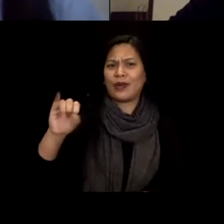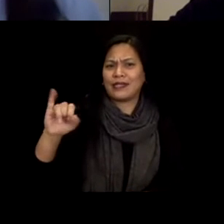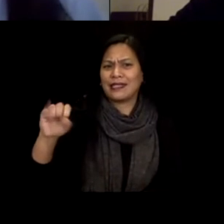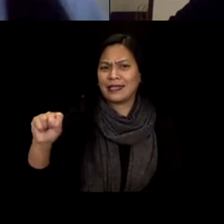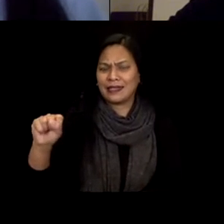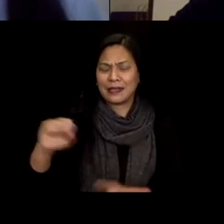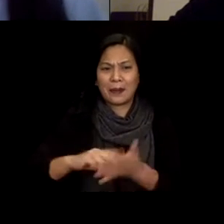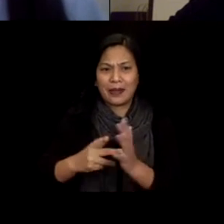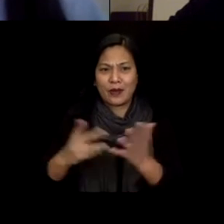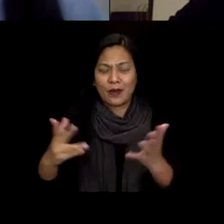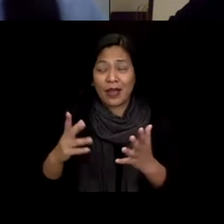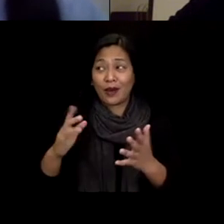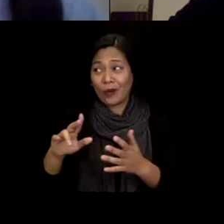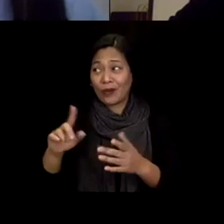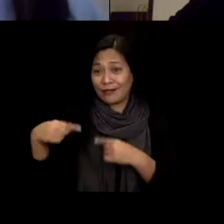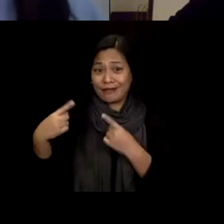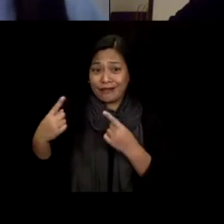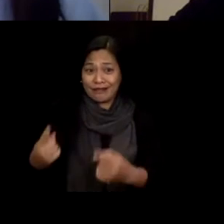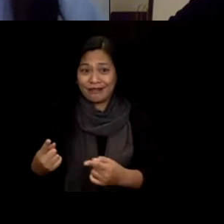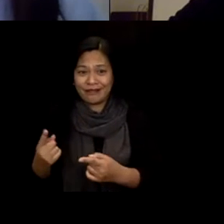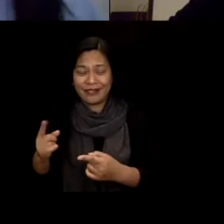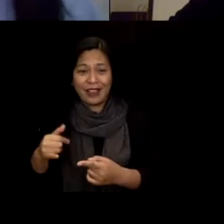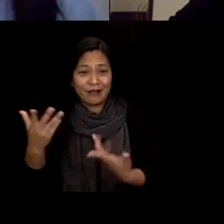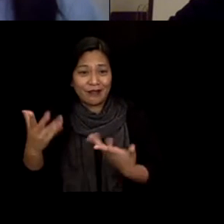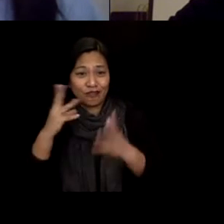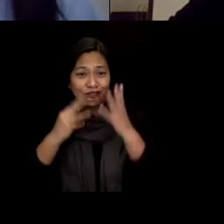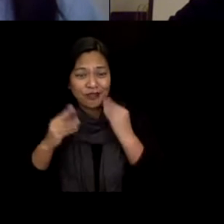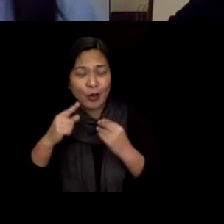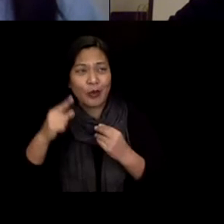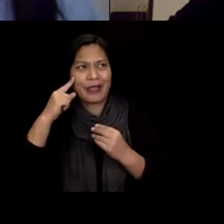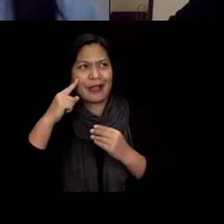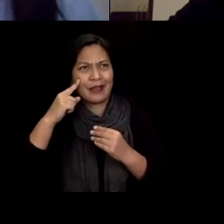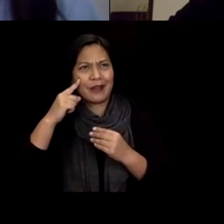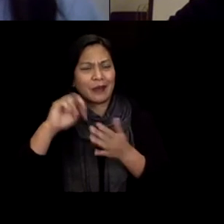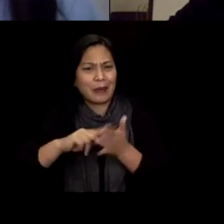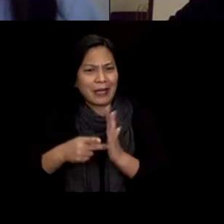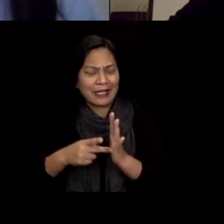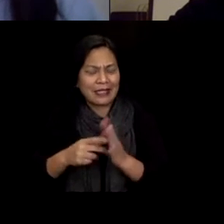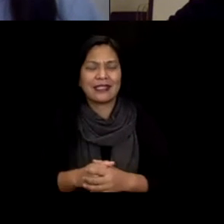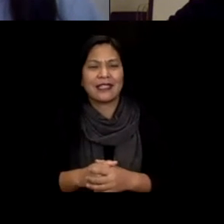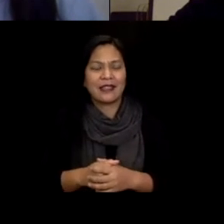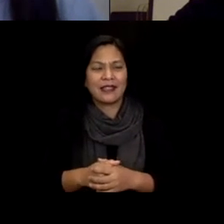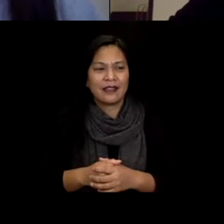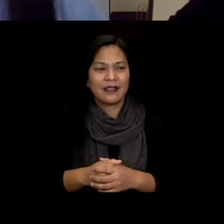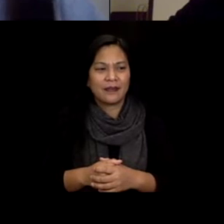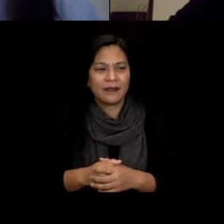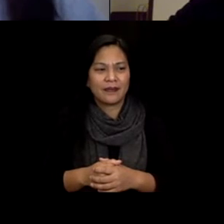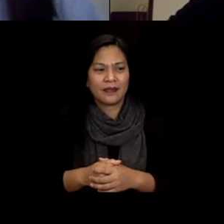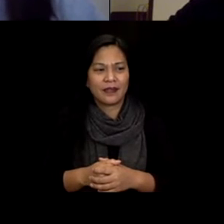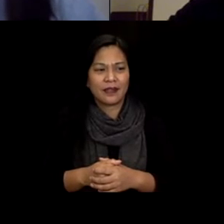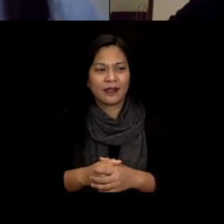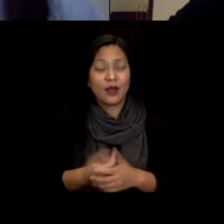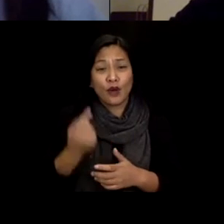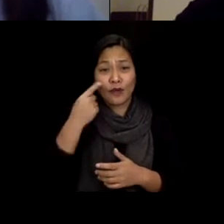in the past few years. And some of the questions that were outlined in the genesis of this